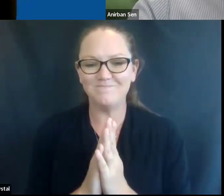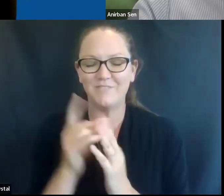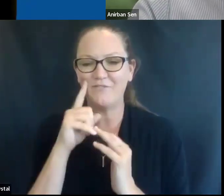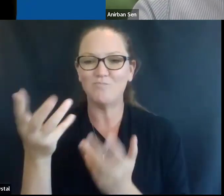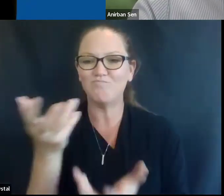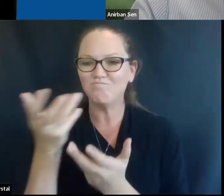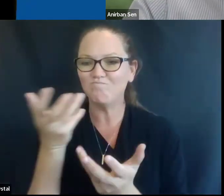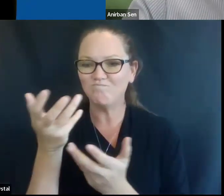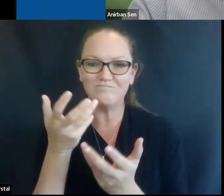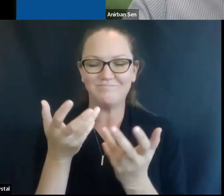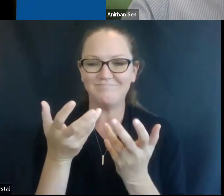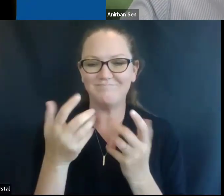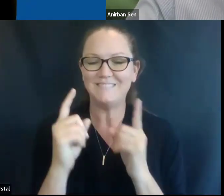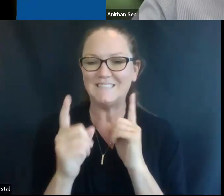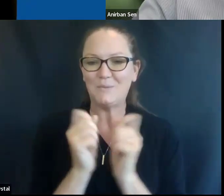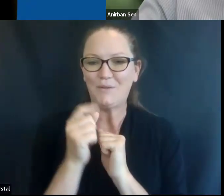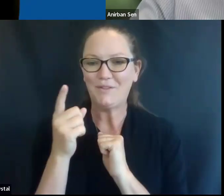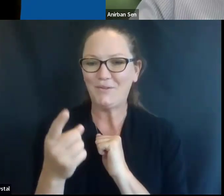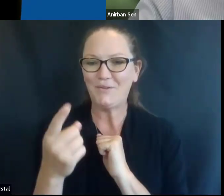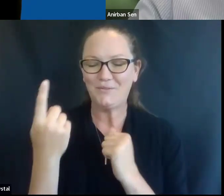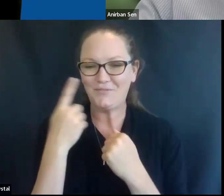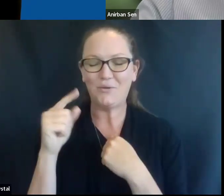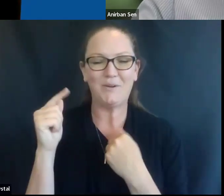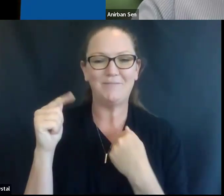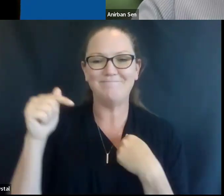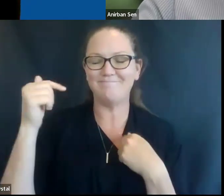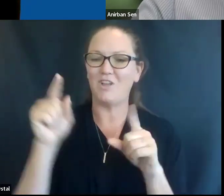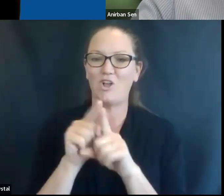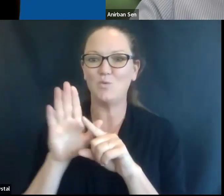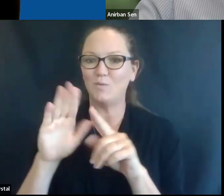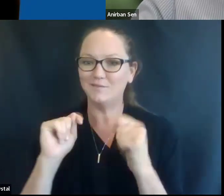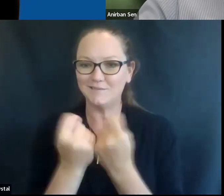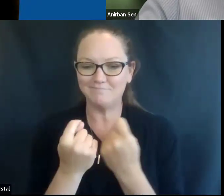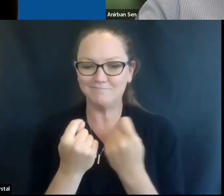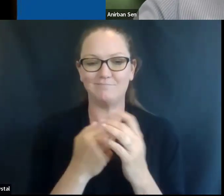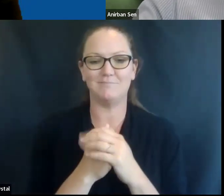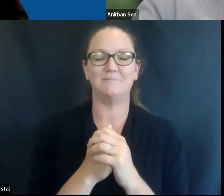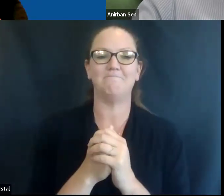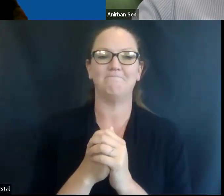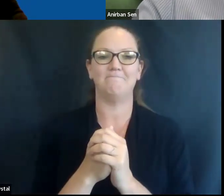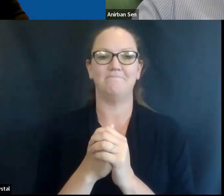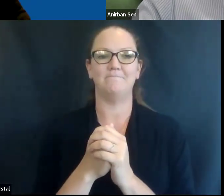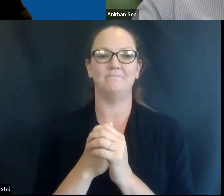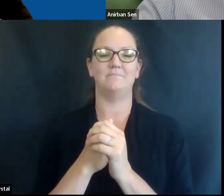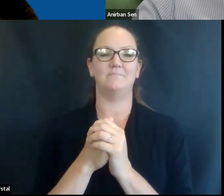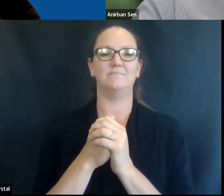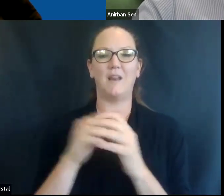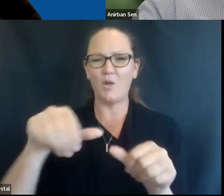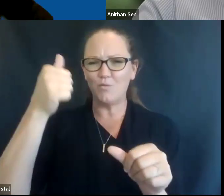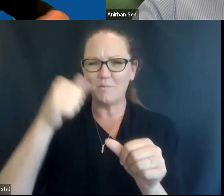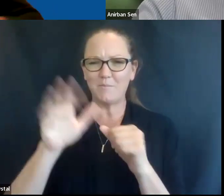and the digital identity program team. I remember we talked,